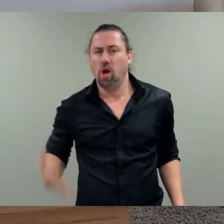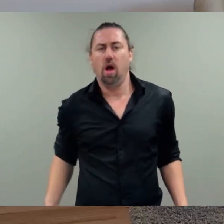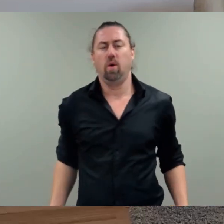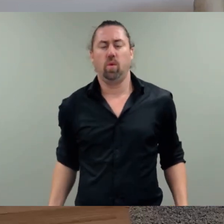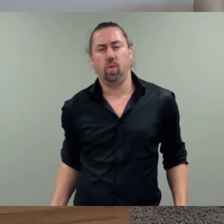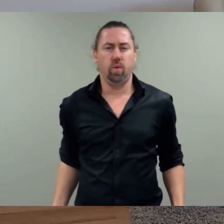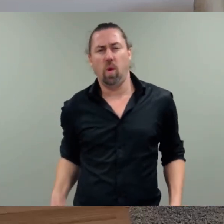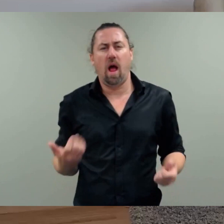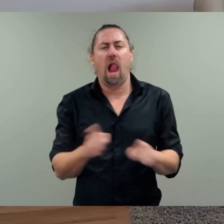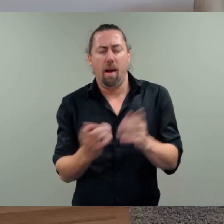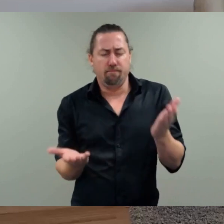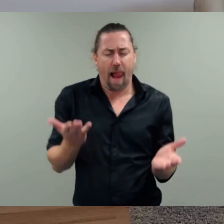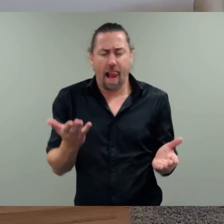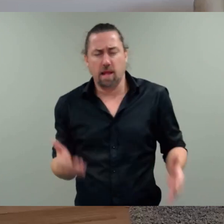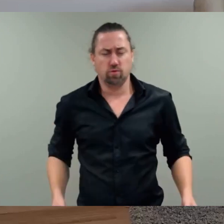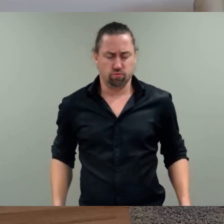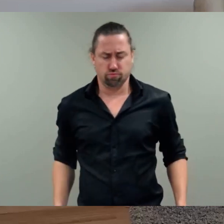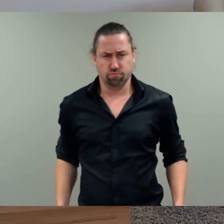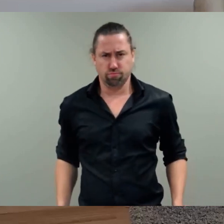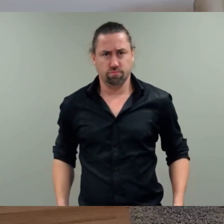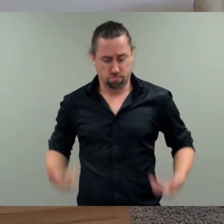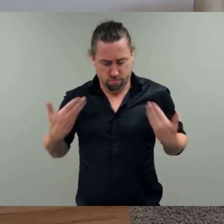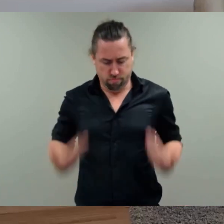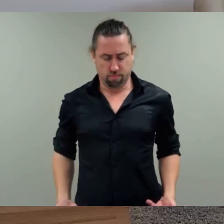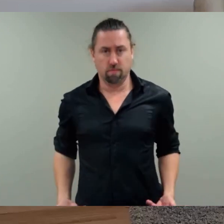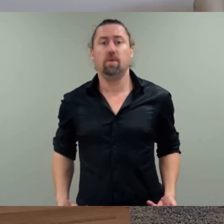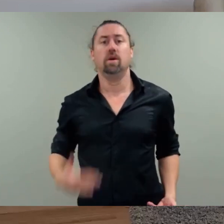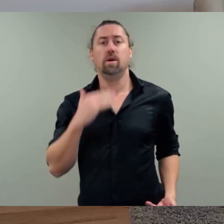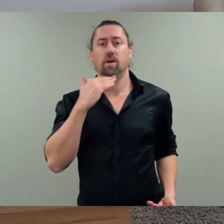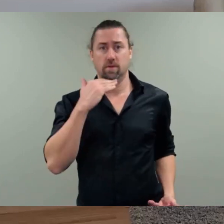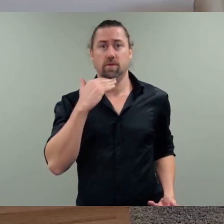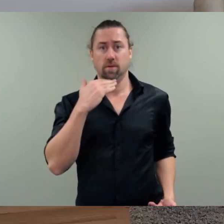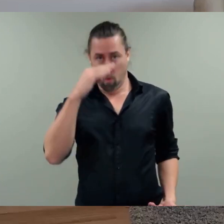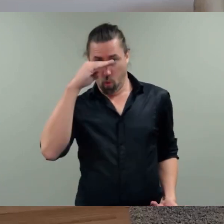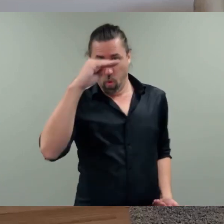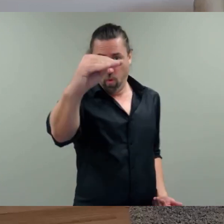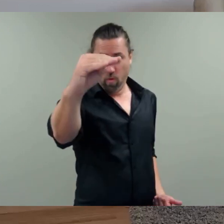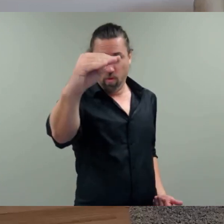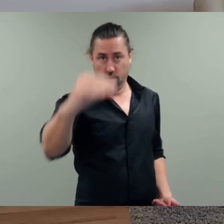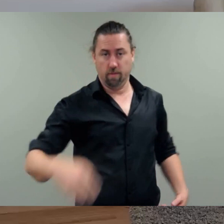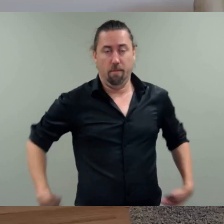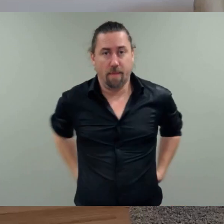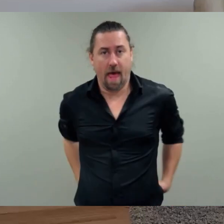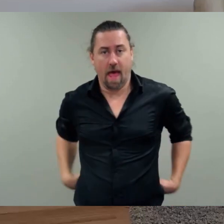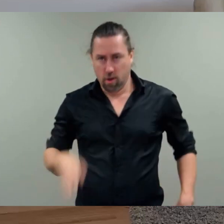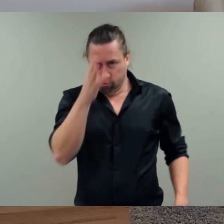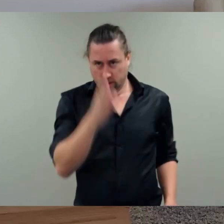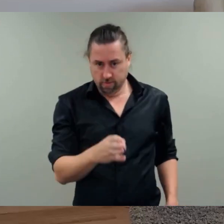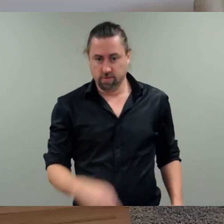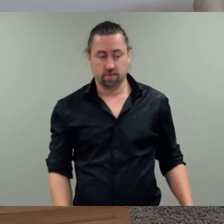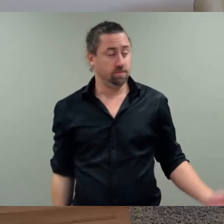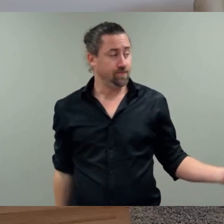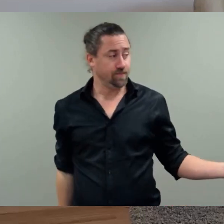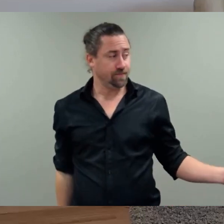seat. Don't hold too tight, but just enough so you feel stable. Keep your upper body still, head up and